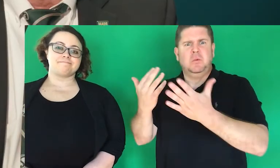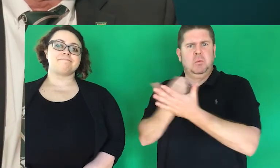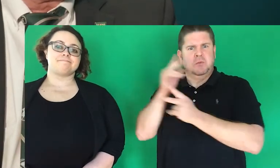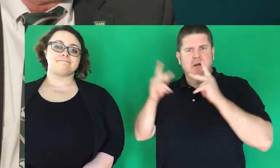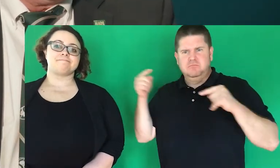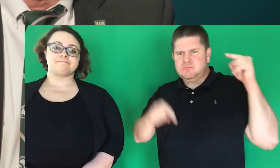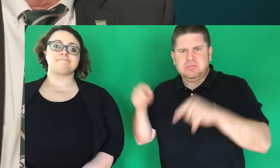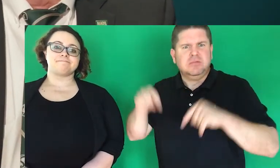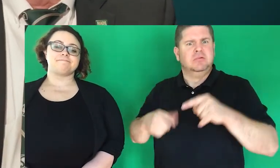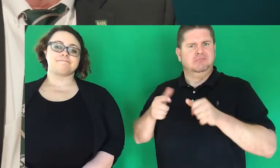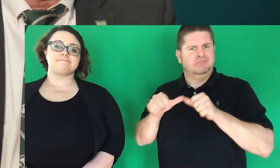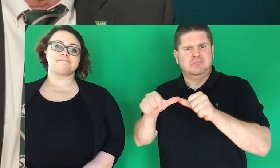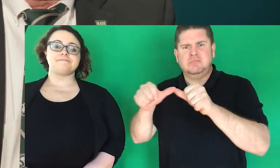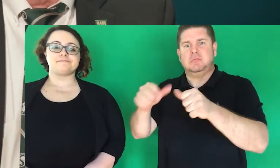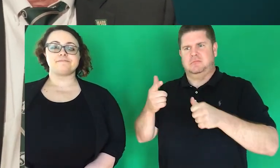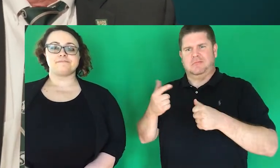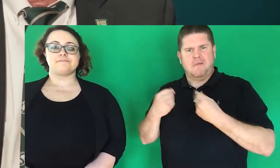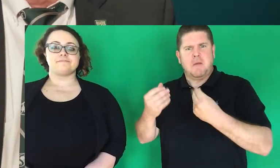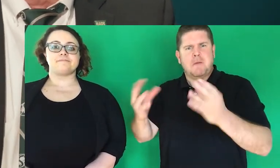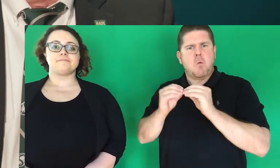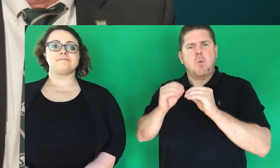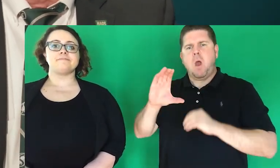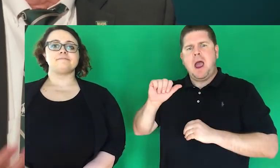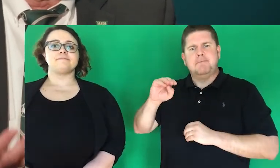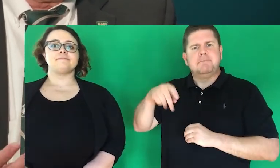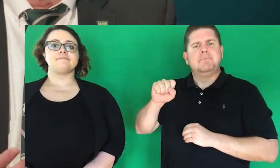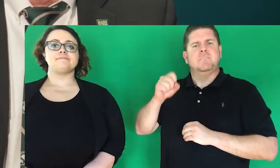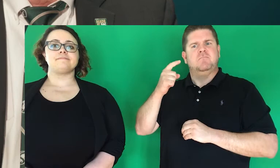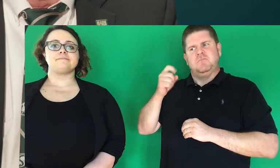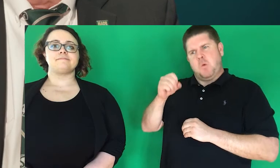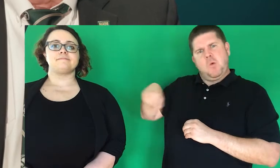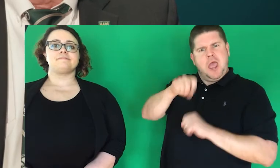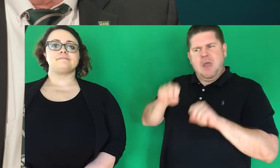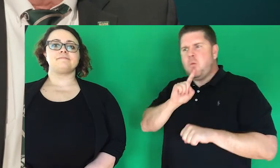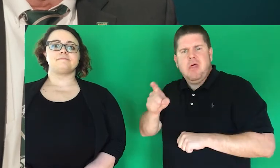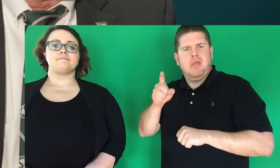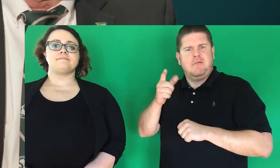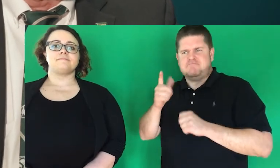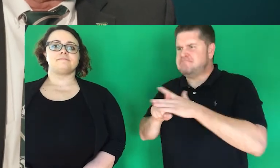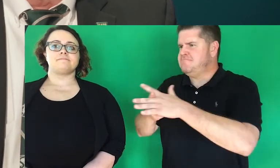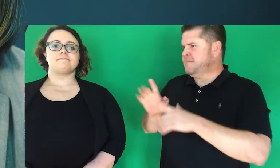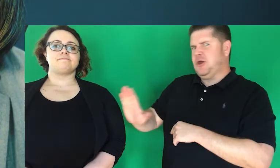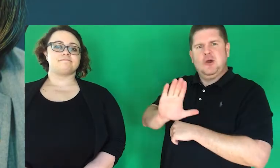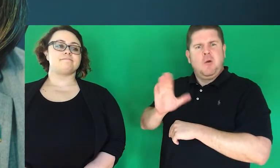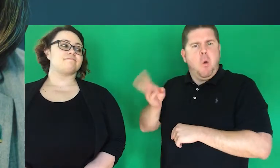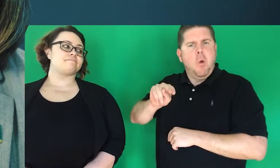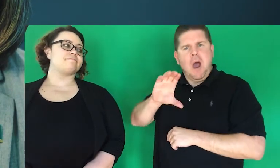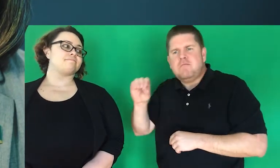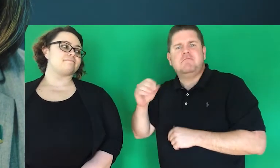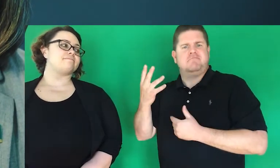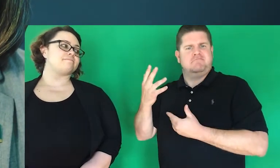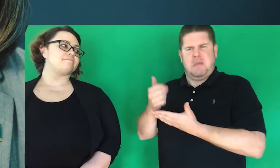more people and giving boot camps for people so they can really start their own companies and helping them